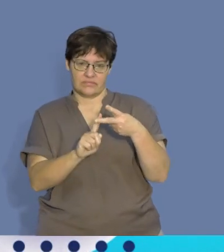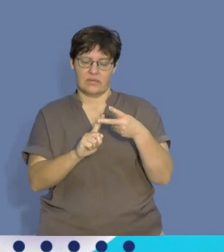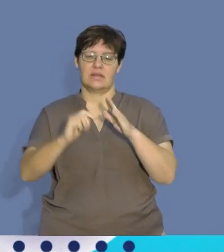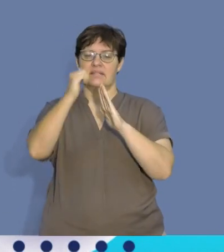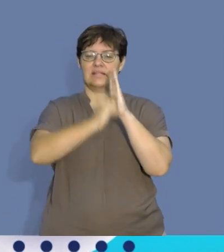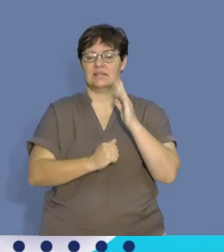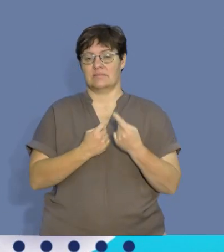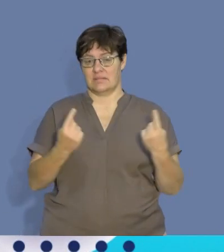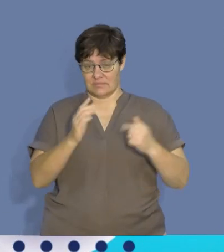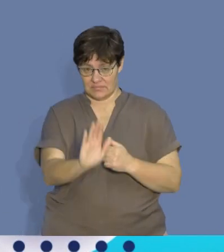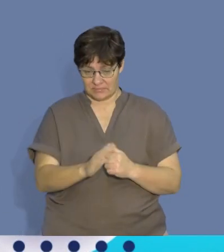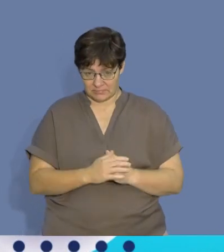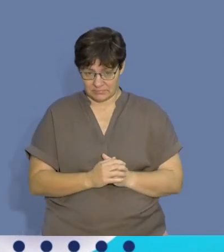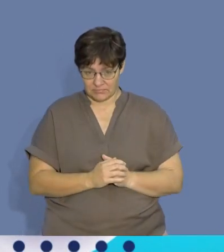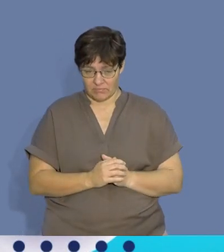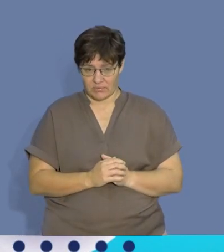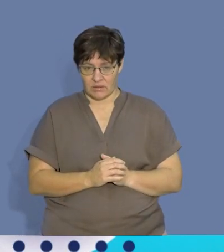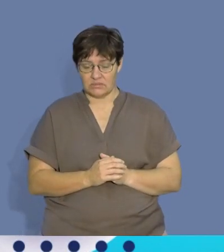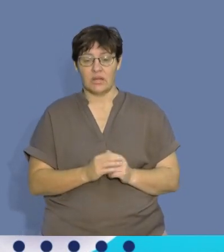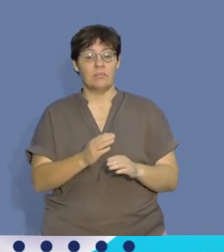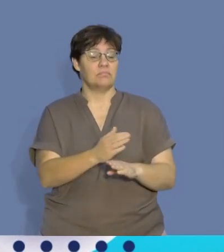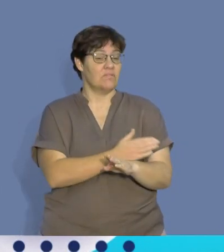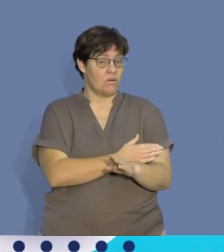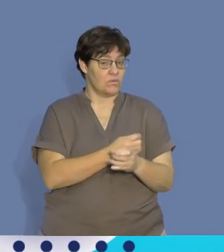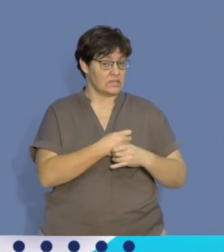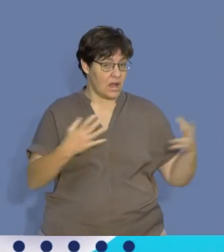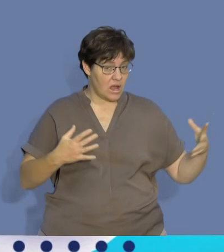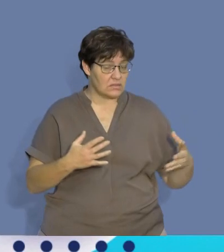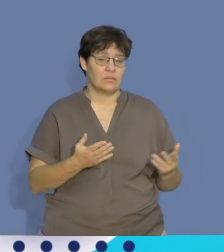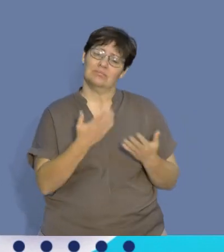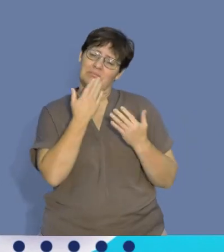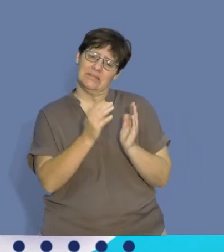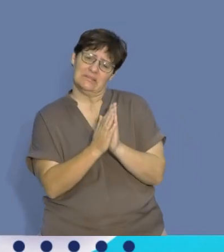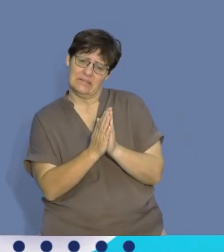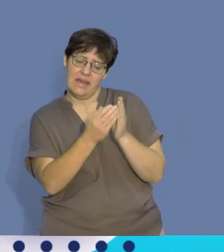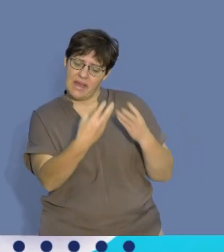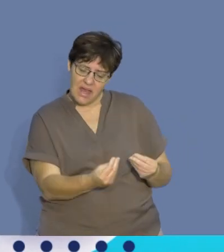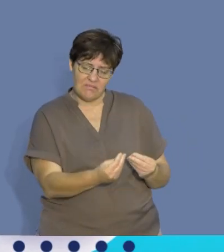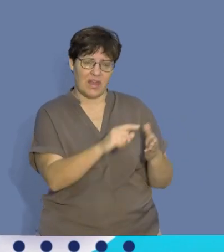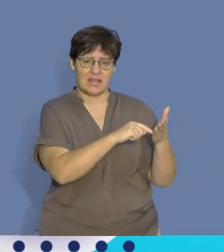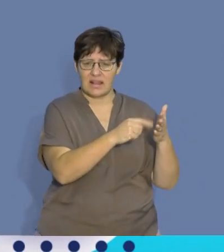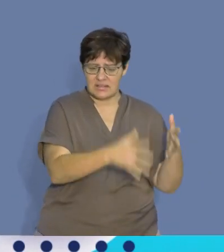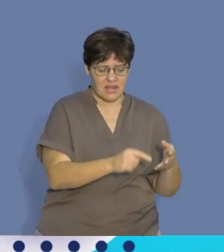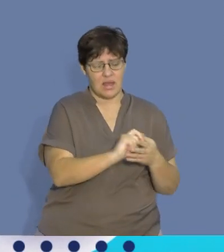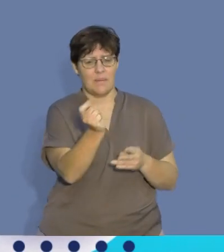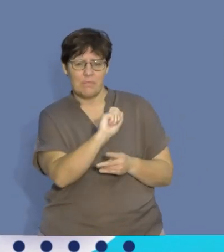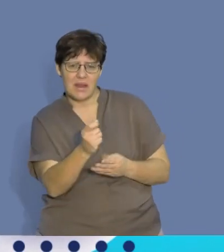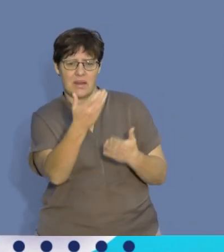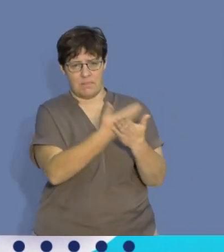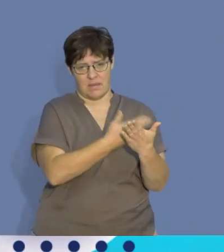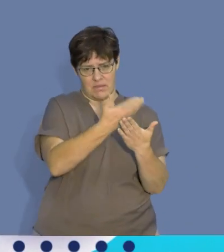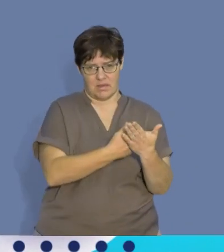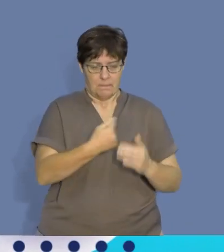get started, I'm going to remind you guys to have pen, paper, your calculator in front of you so that we